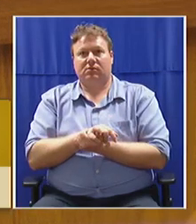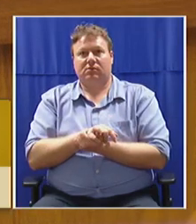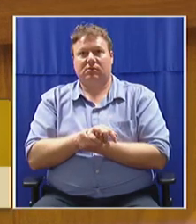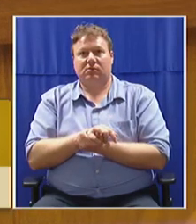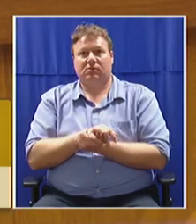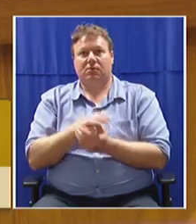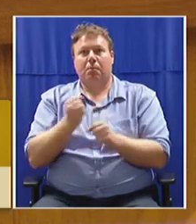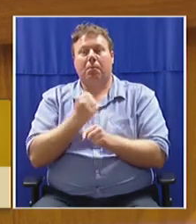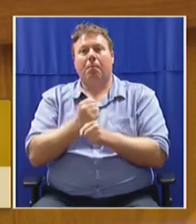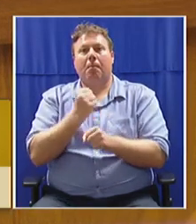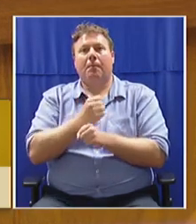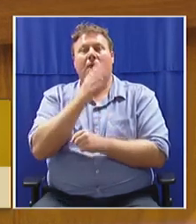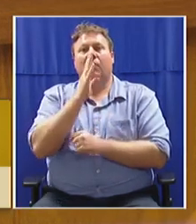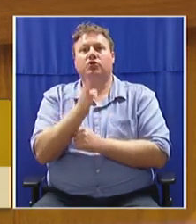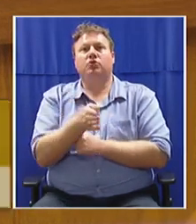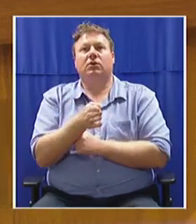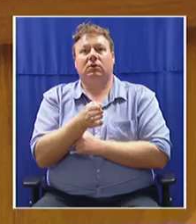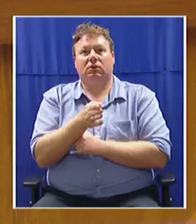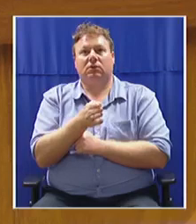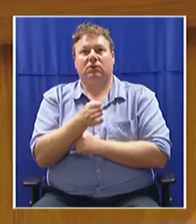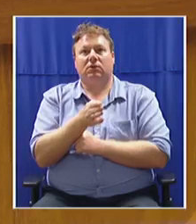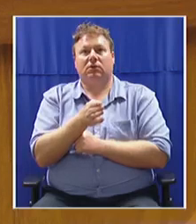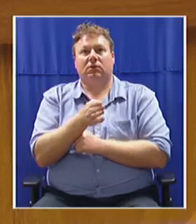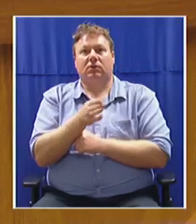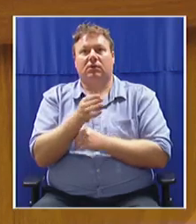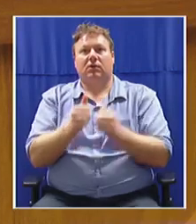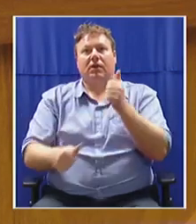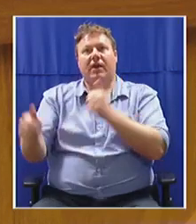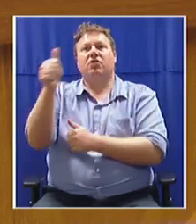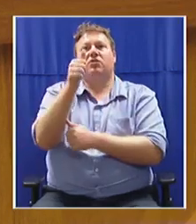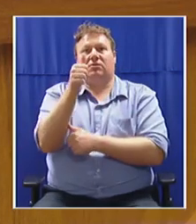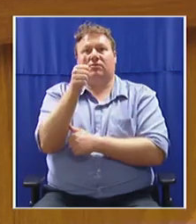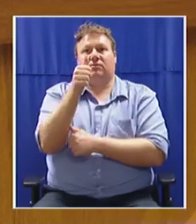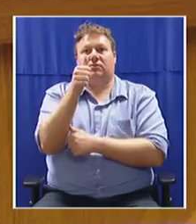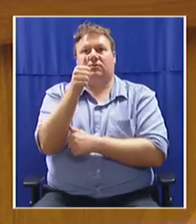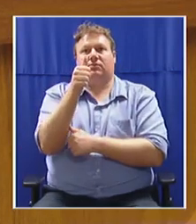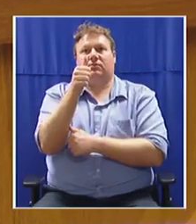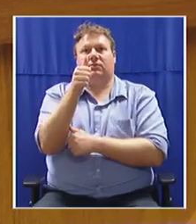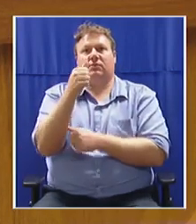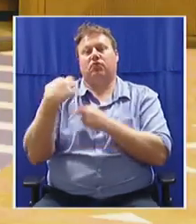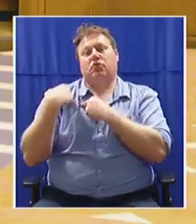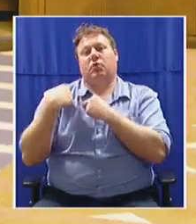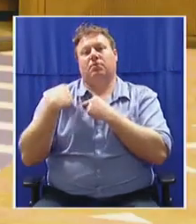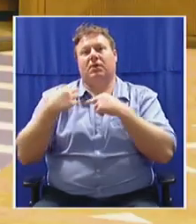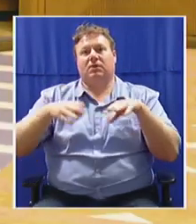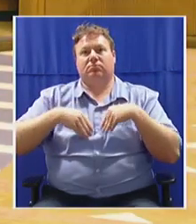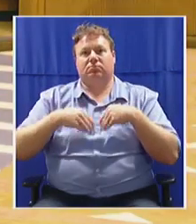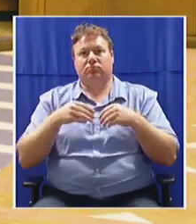in ensuring that the executive is held accountable.